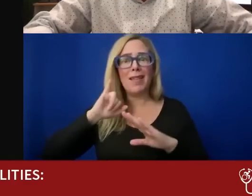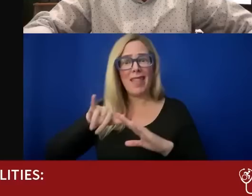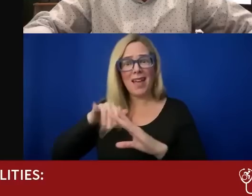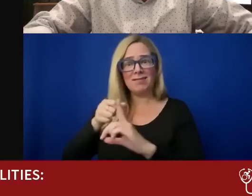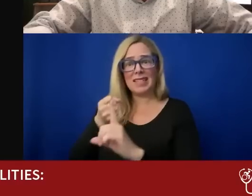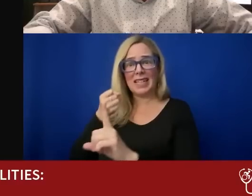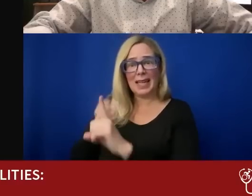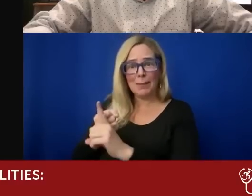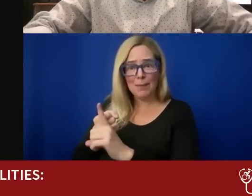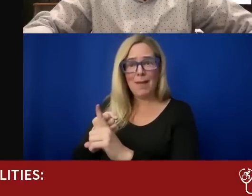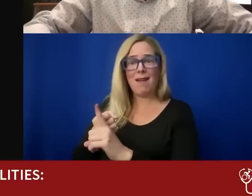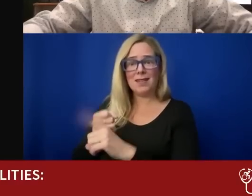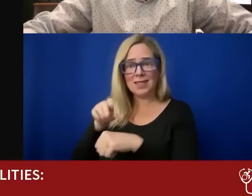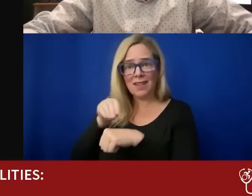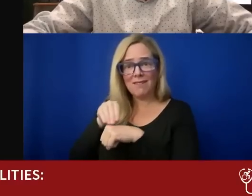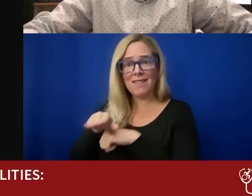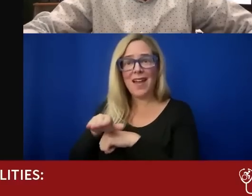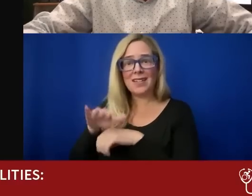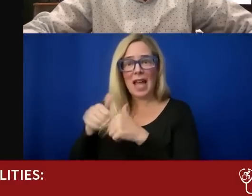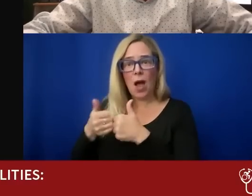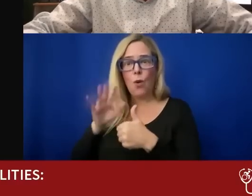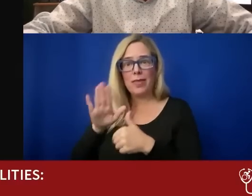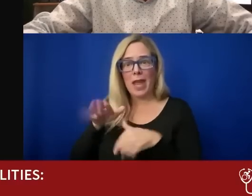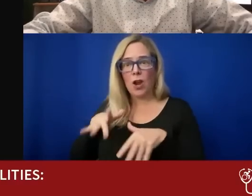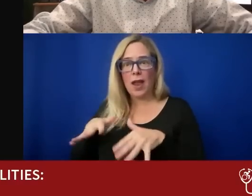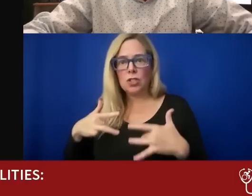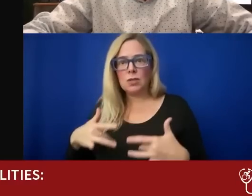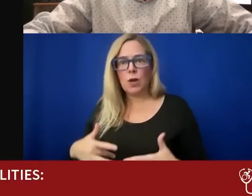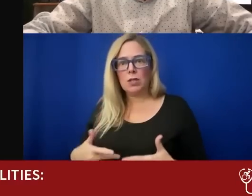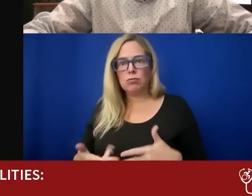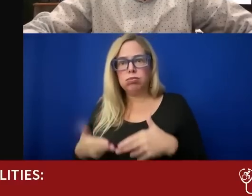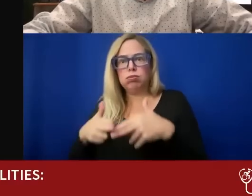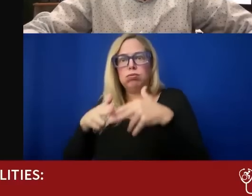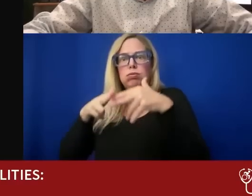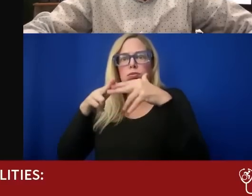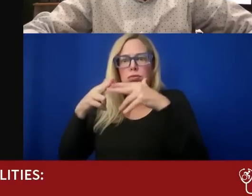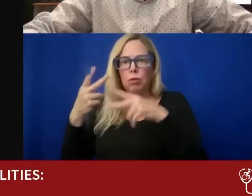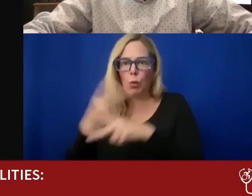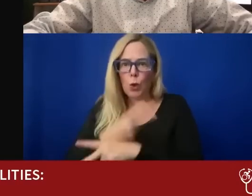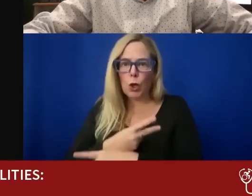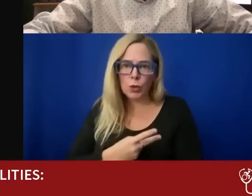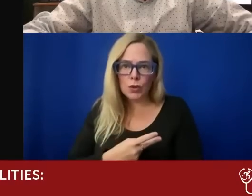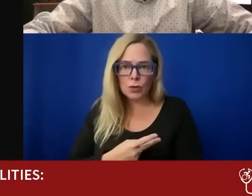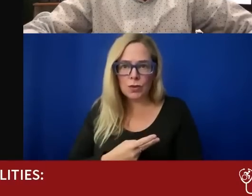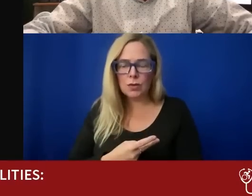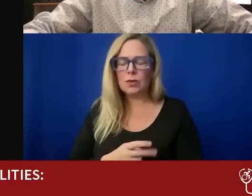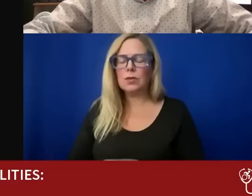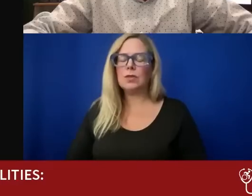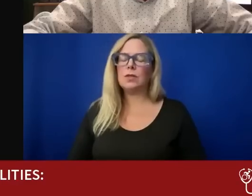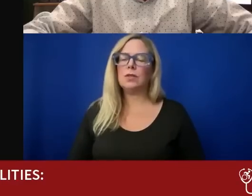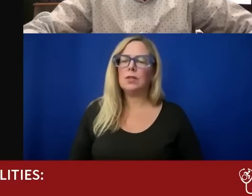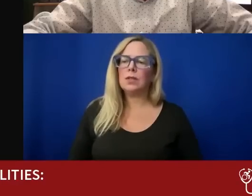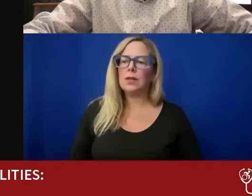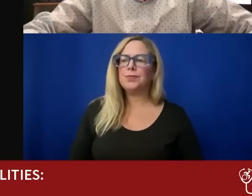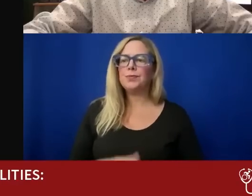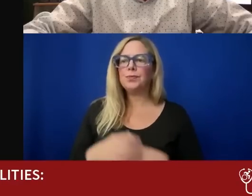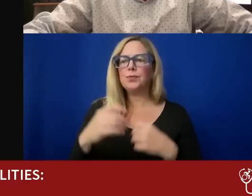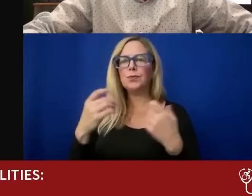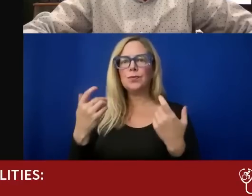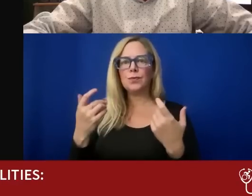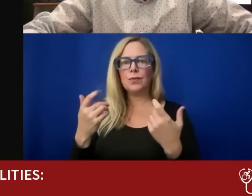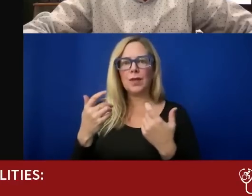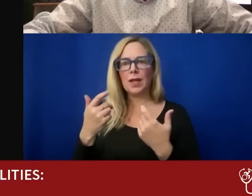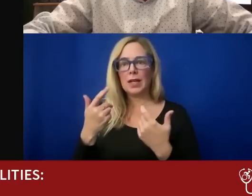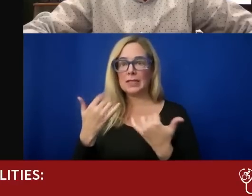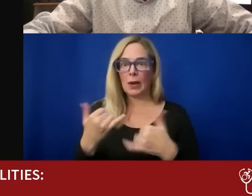or a role on the way that their anxiety or depression scores or symptoms are presenting themselves. And with the speed